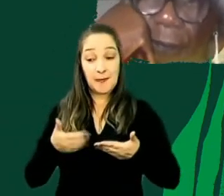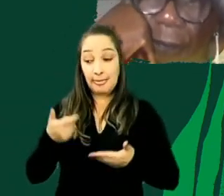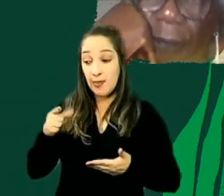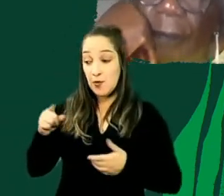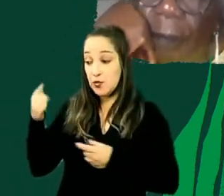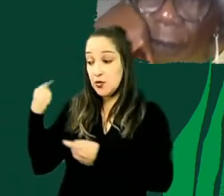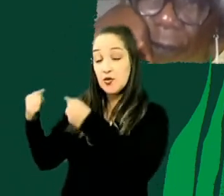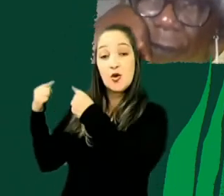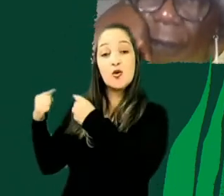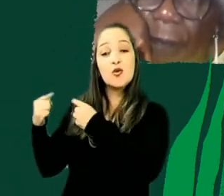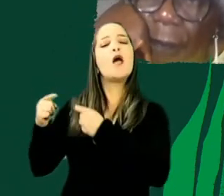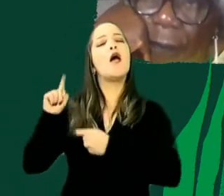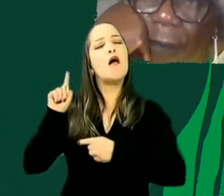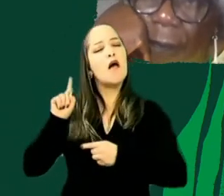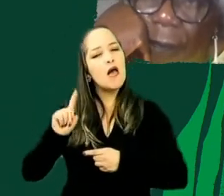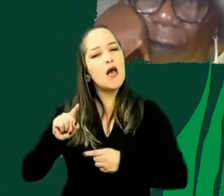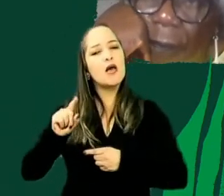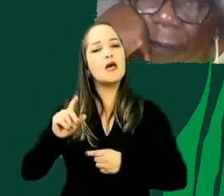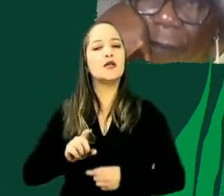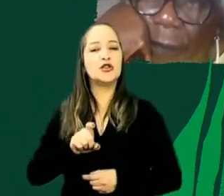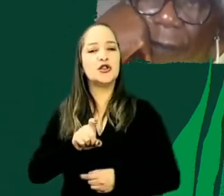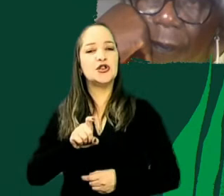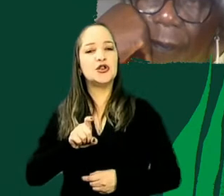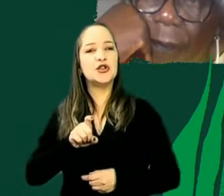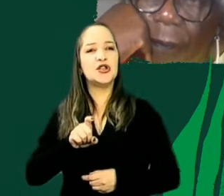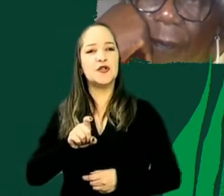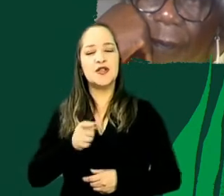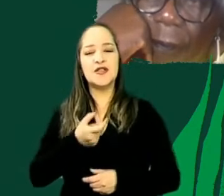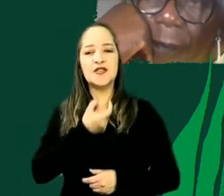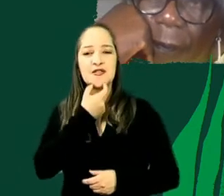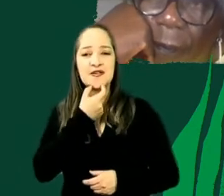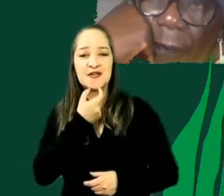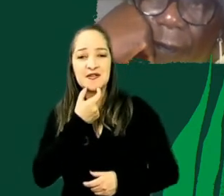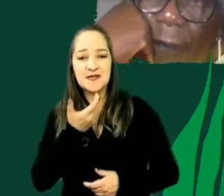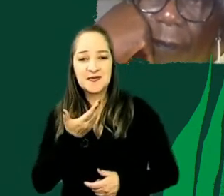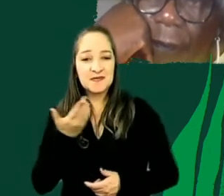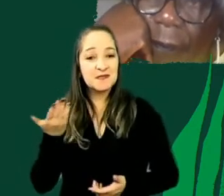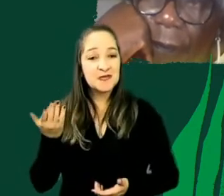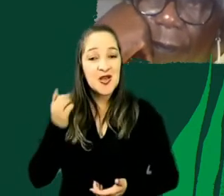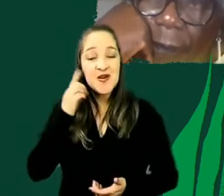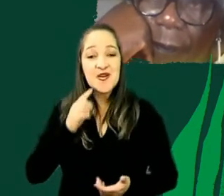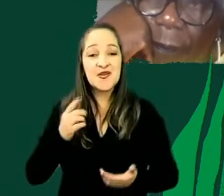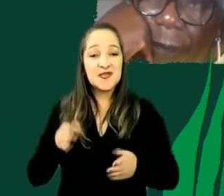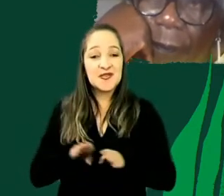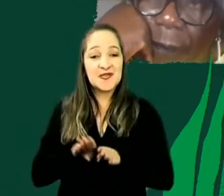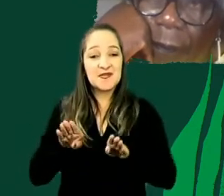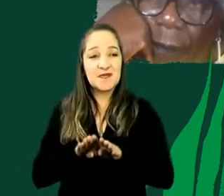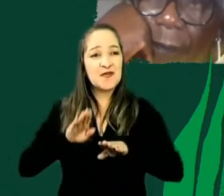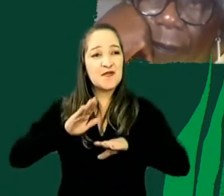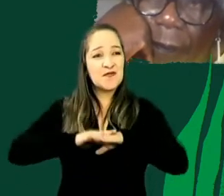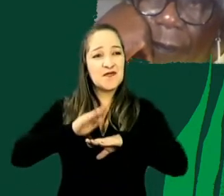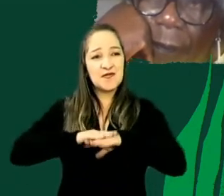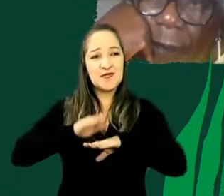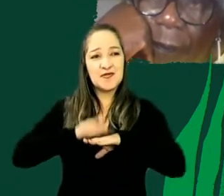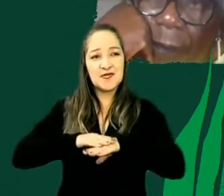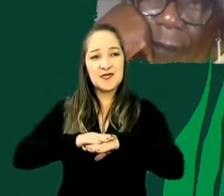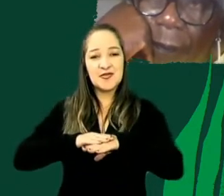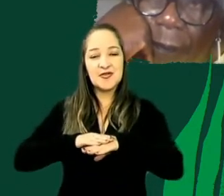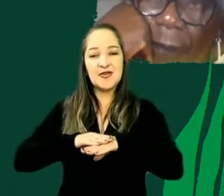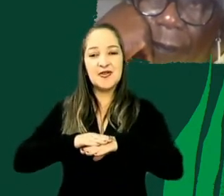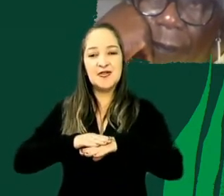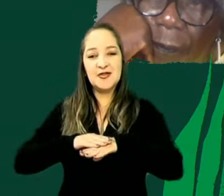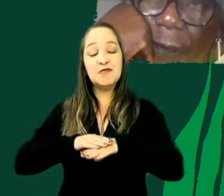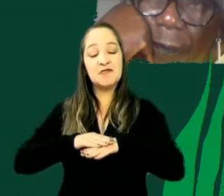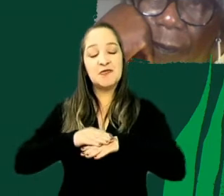Cherokee. But we all make things and we love to do this. So the response to, you